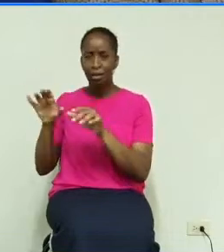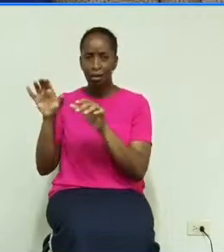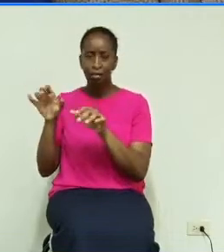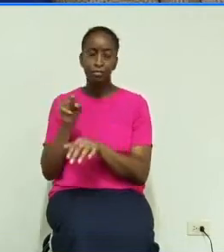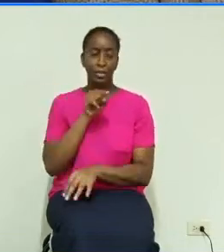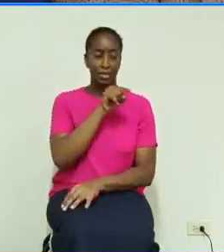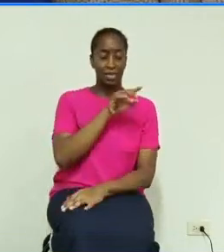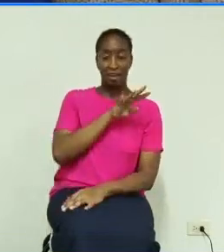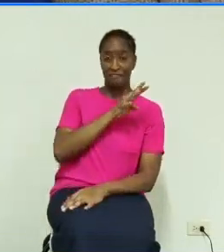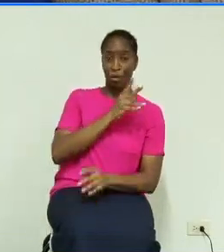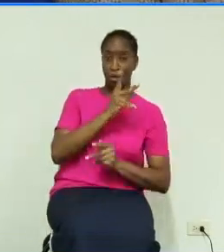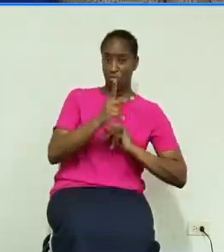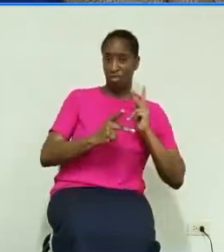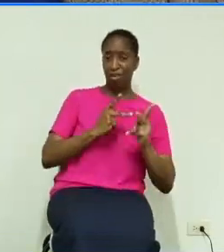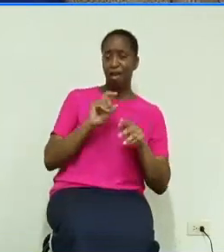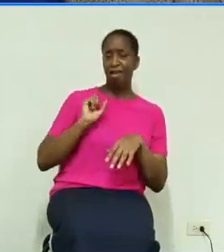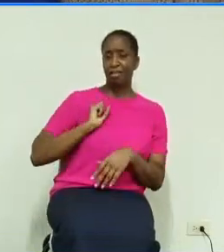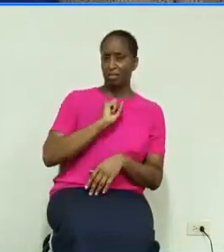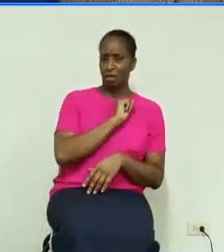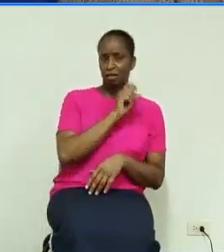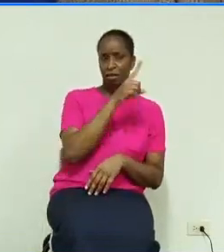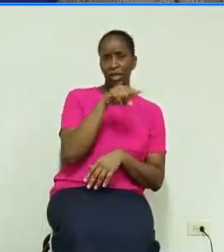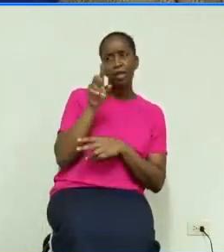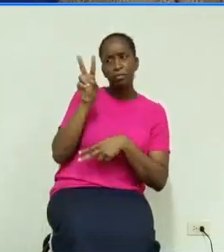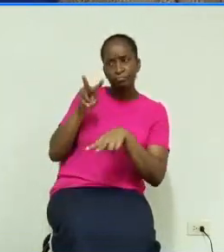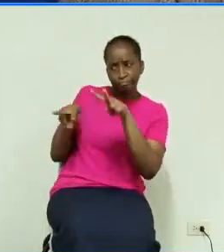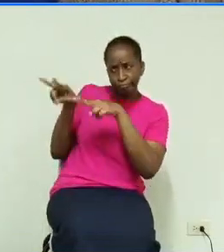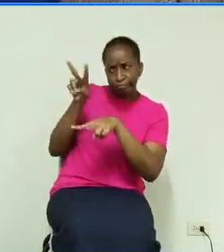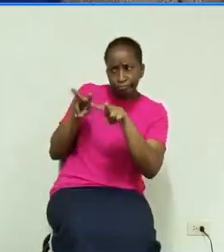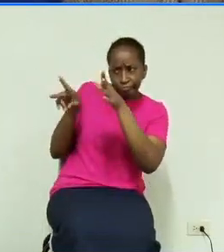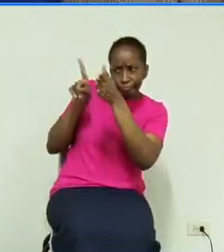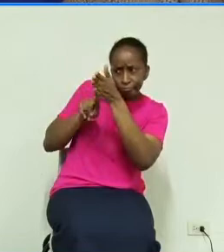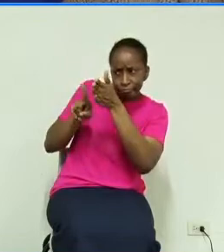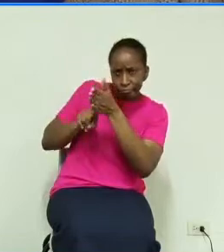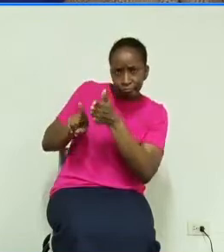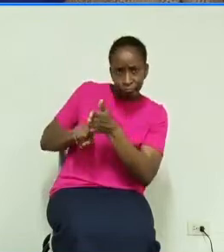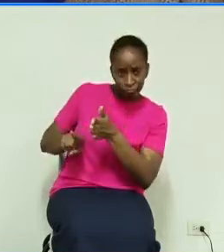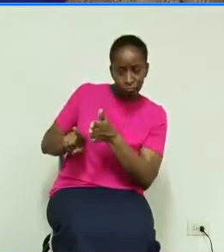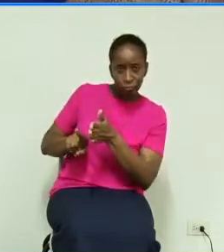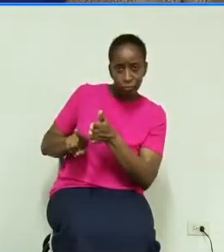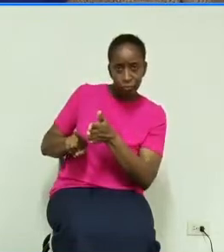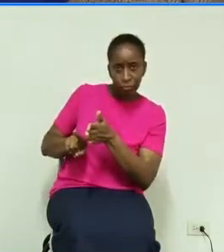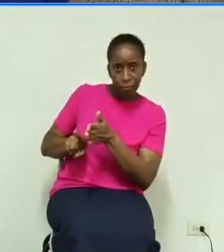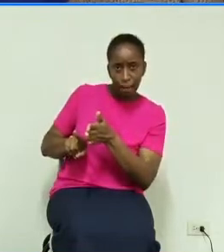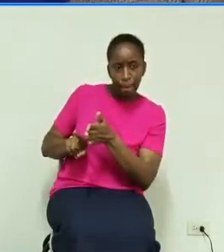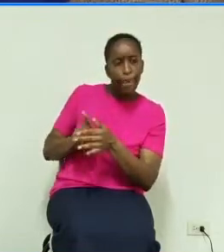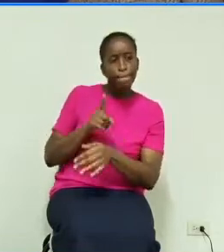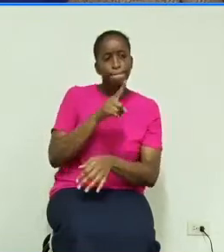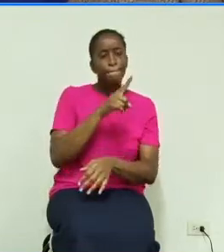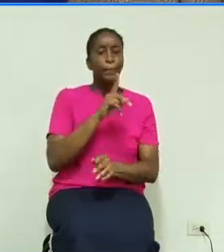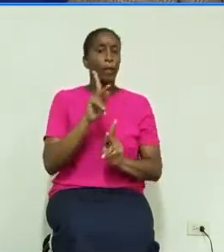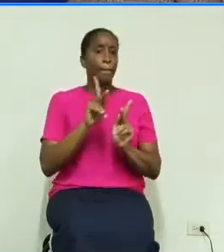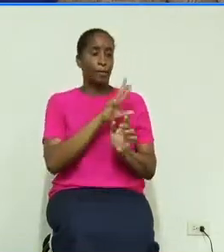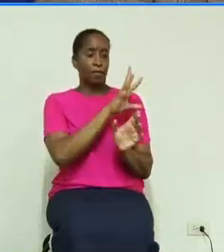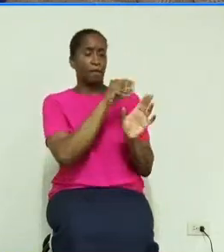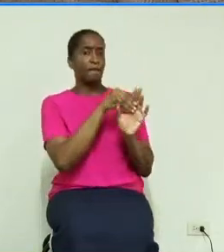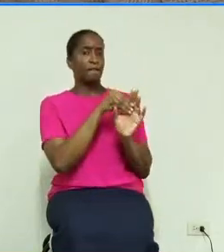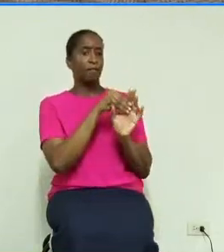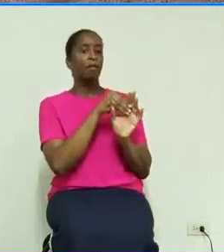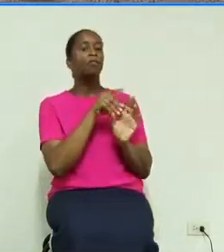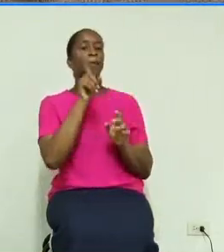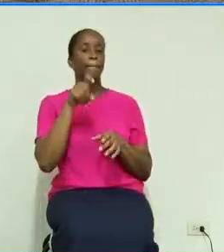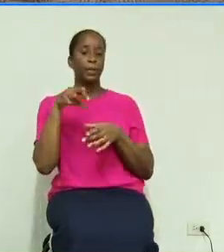persons who occupy this chamber are chosen by direct election and typically